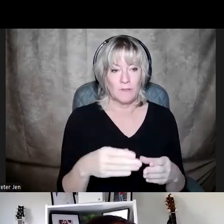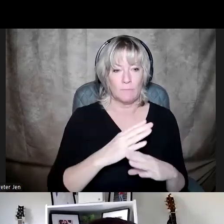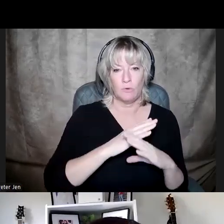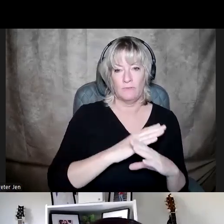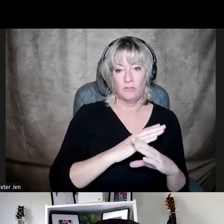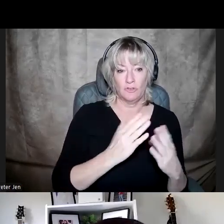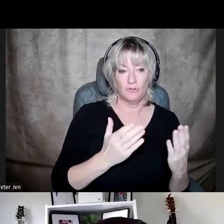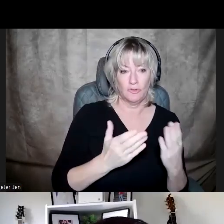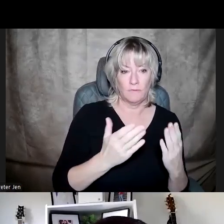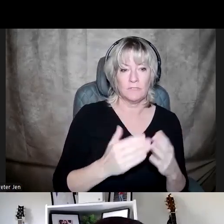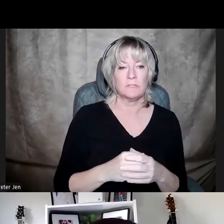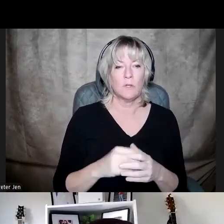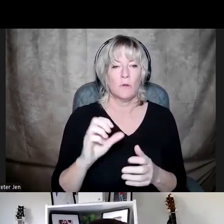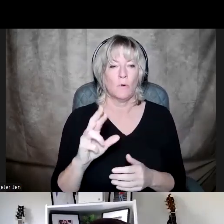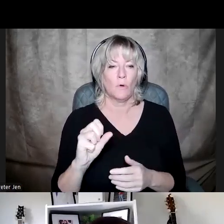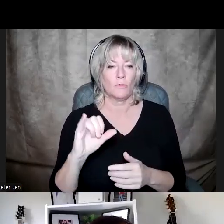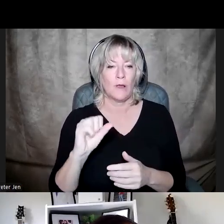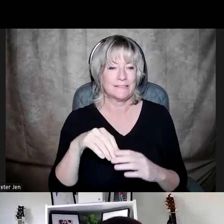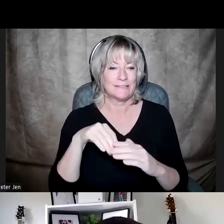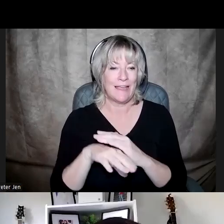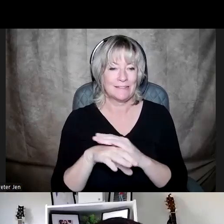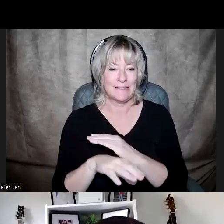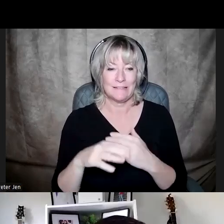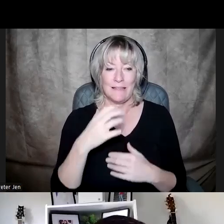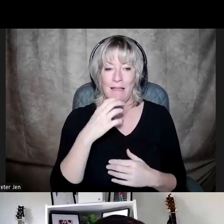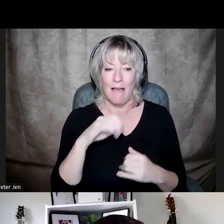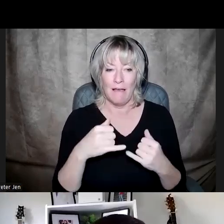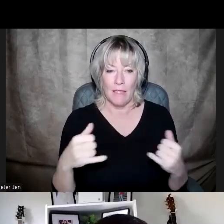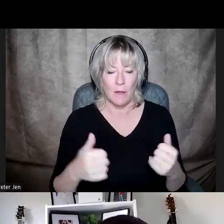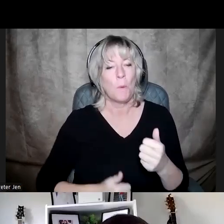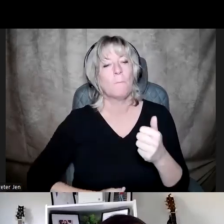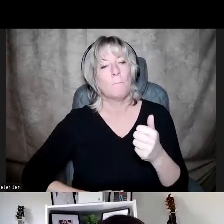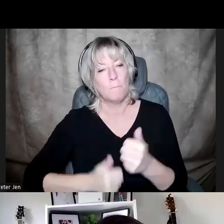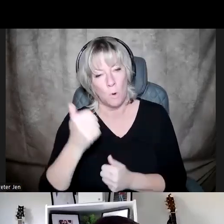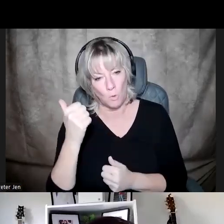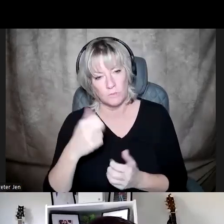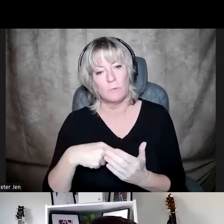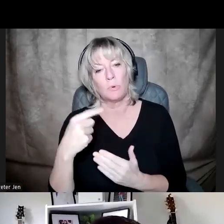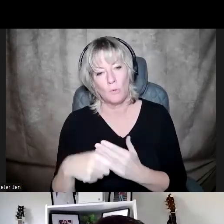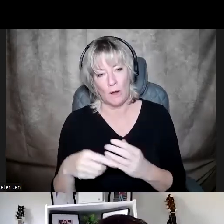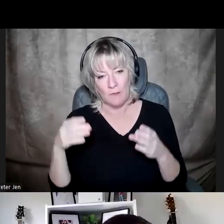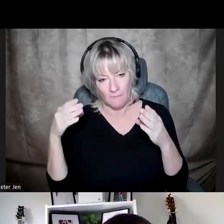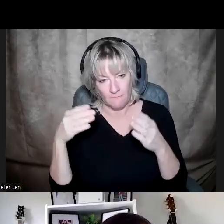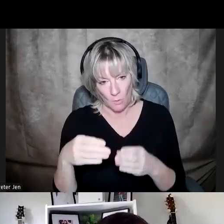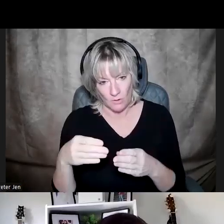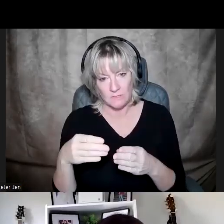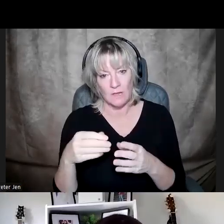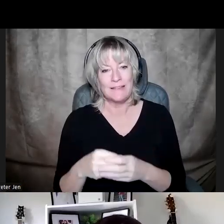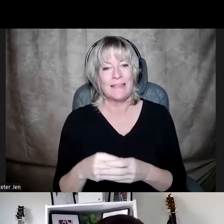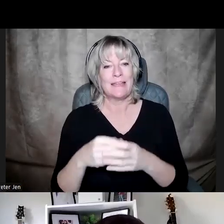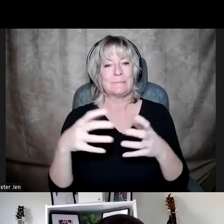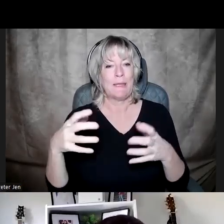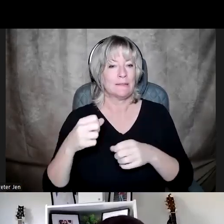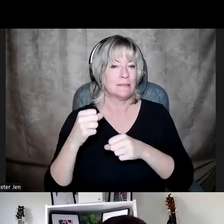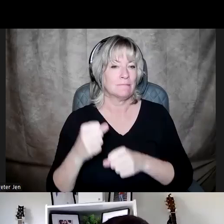services or crisis access hotlines, the vast majority of programs really focused on either expanding or strengthening